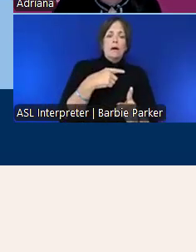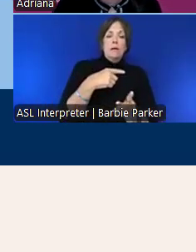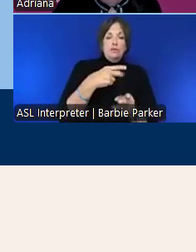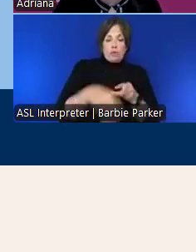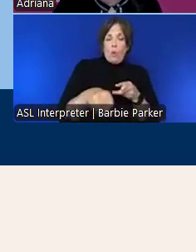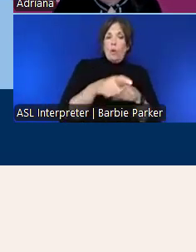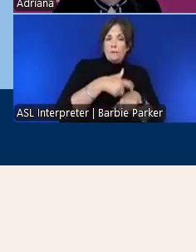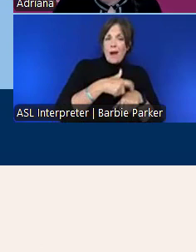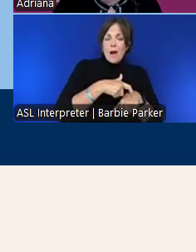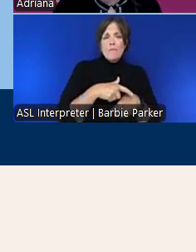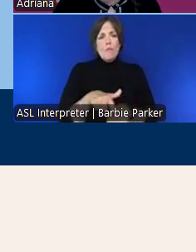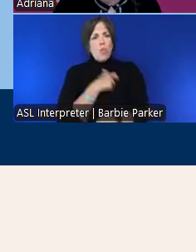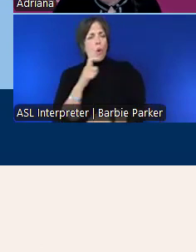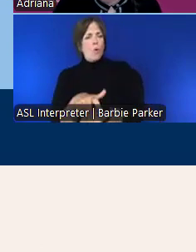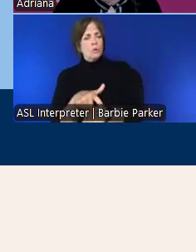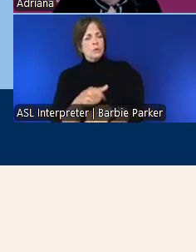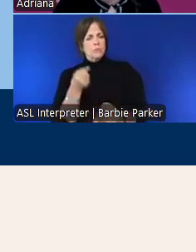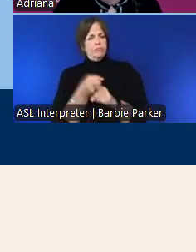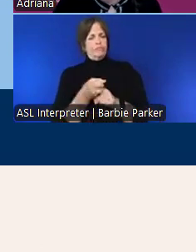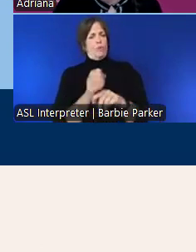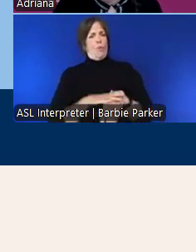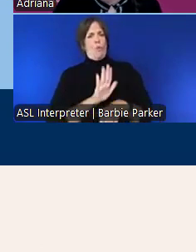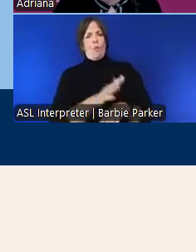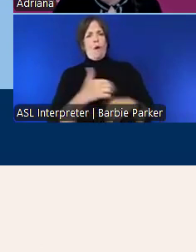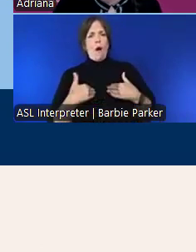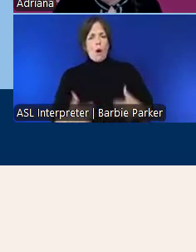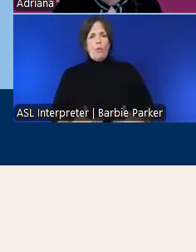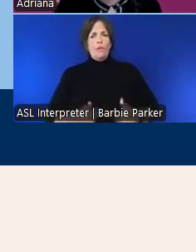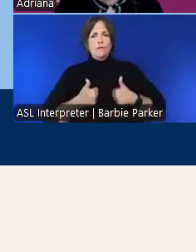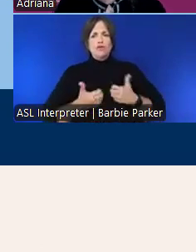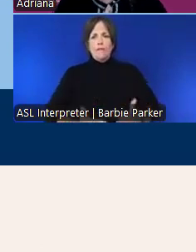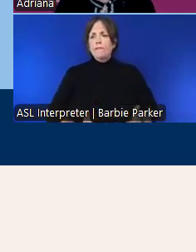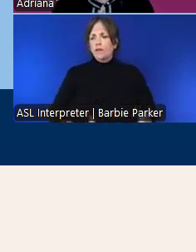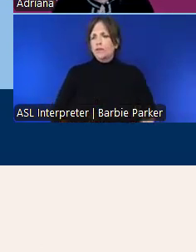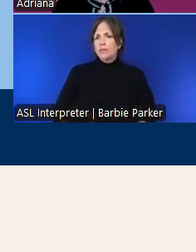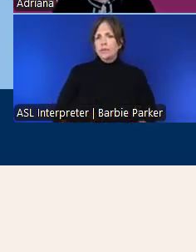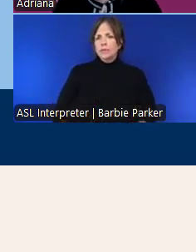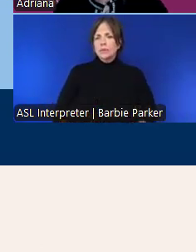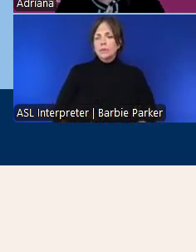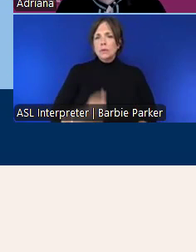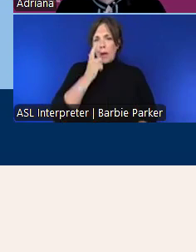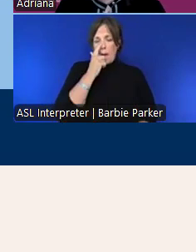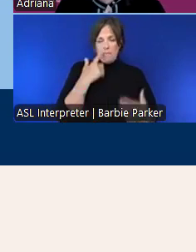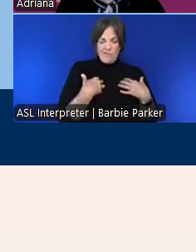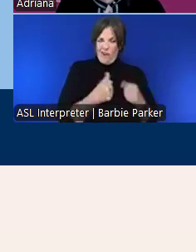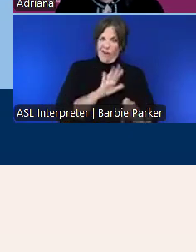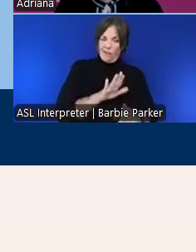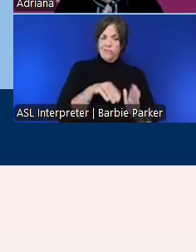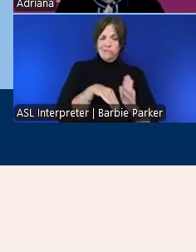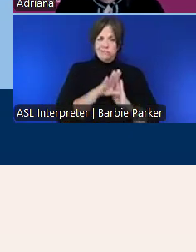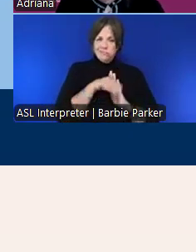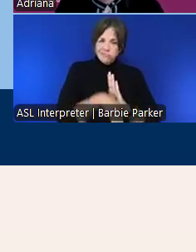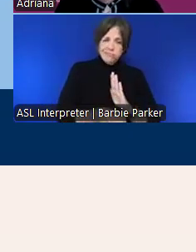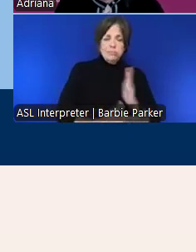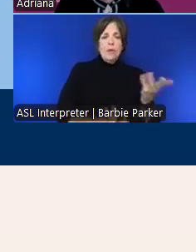health outcomes for survivors. We know that, you know, survivors of gender-based violence,